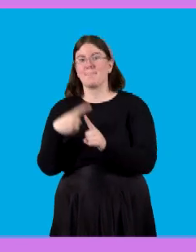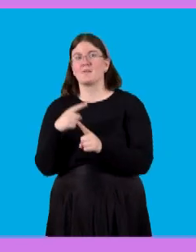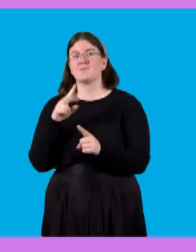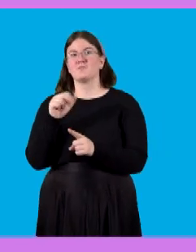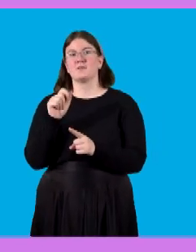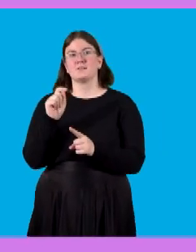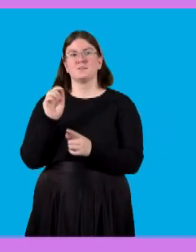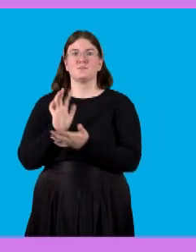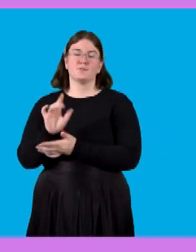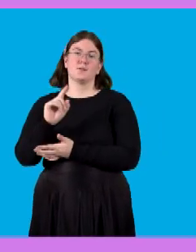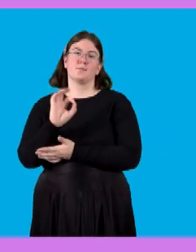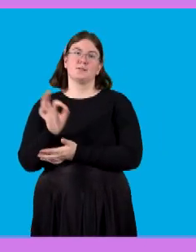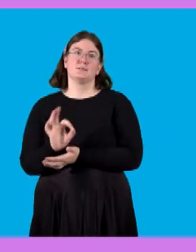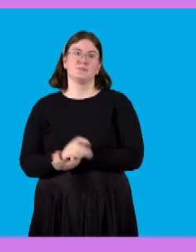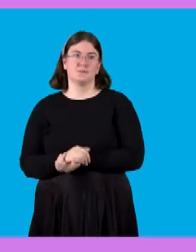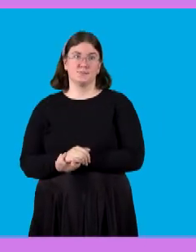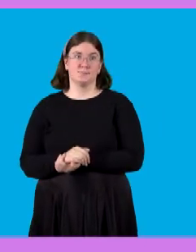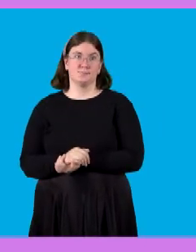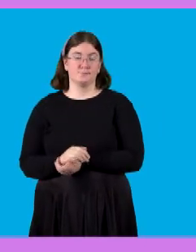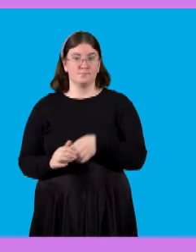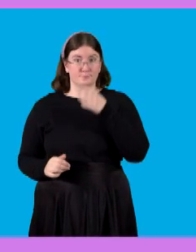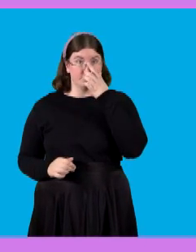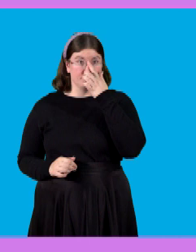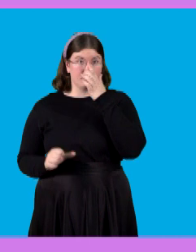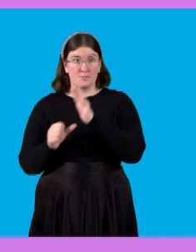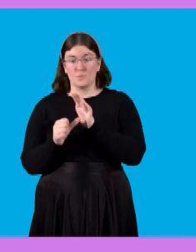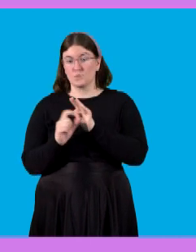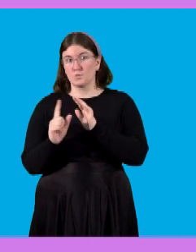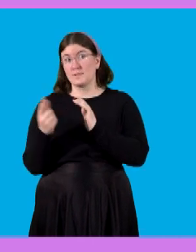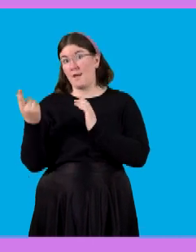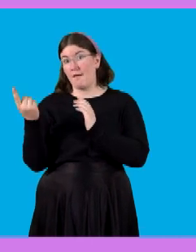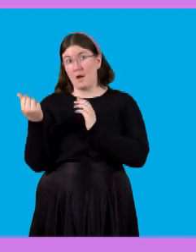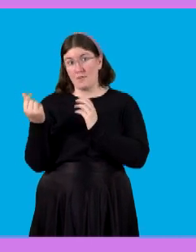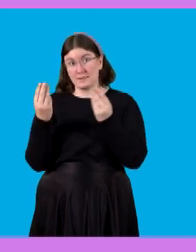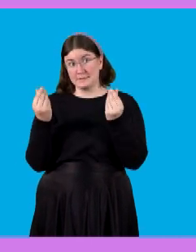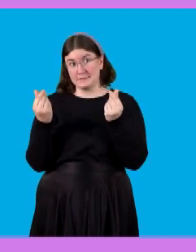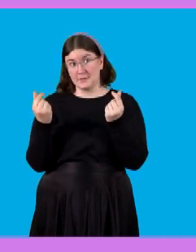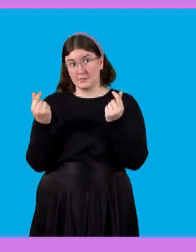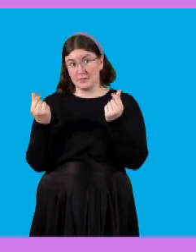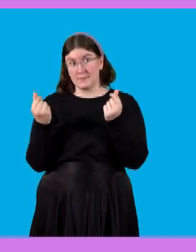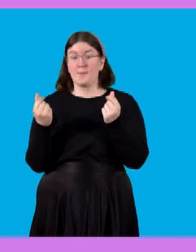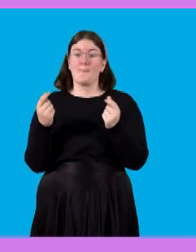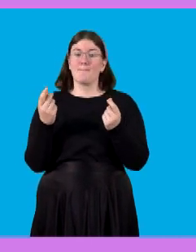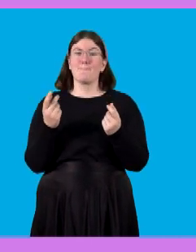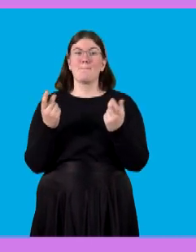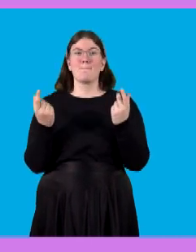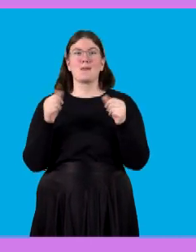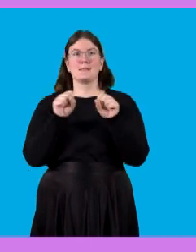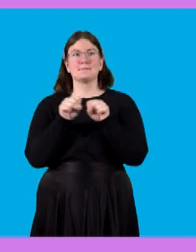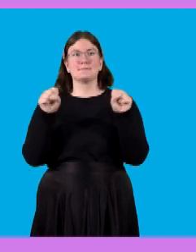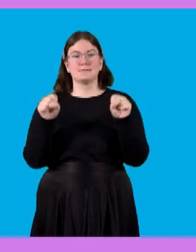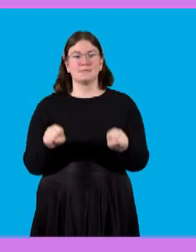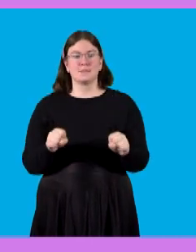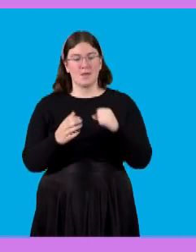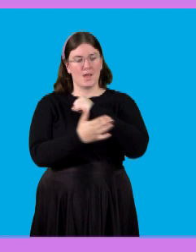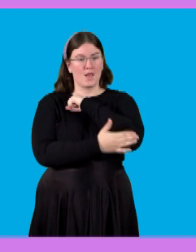of 15%. Then what else is important? A currency, right, is the system of money